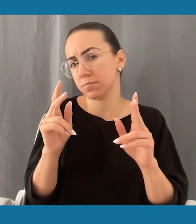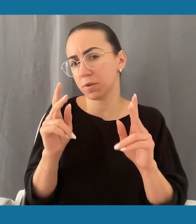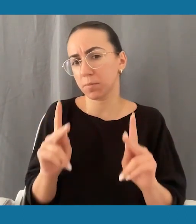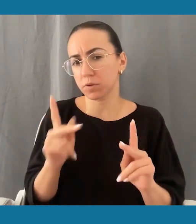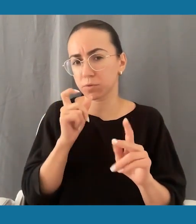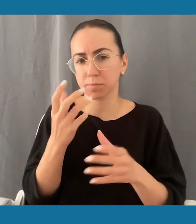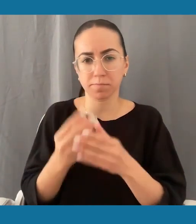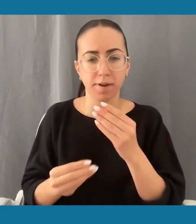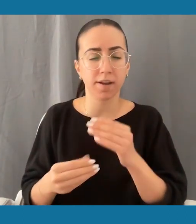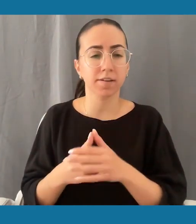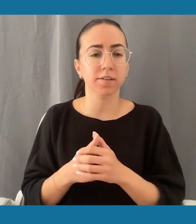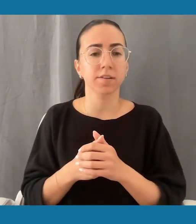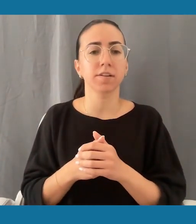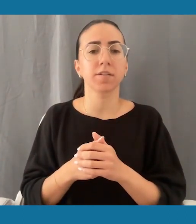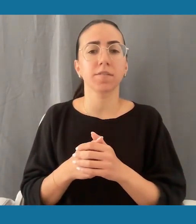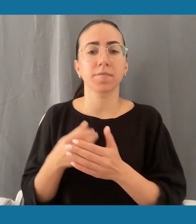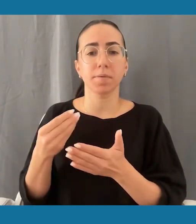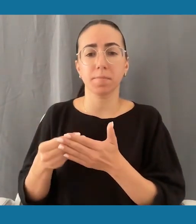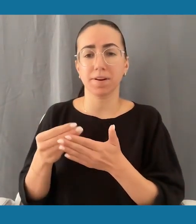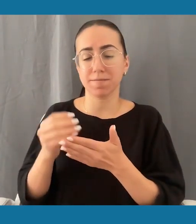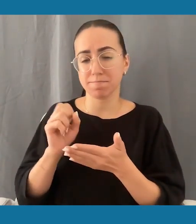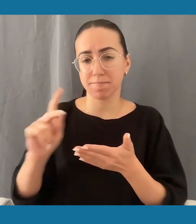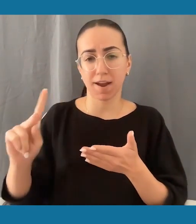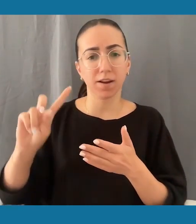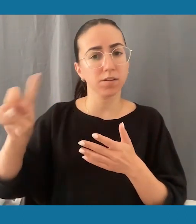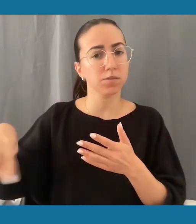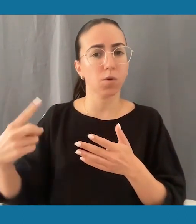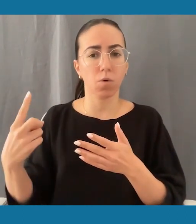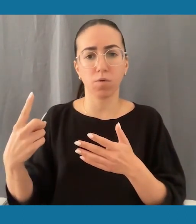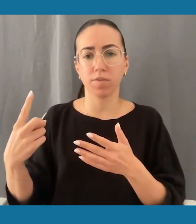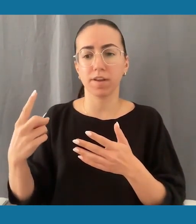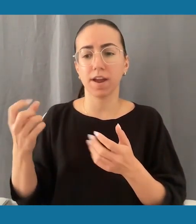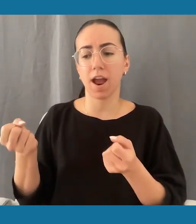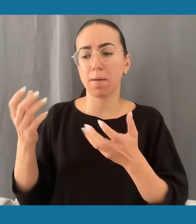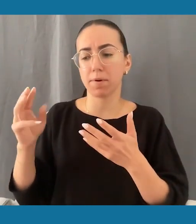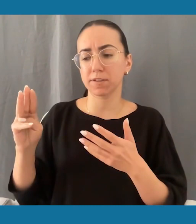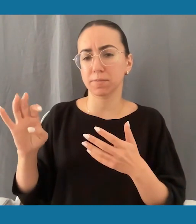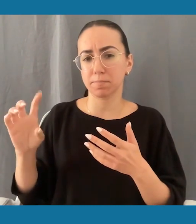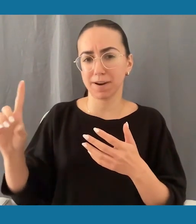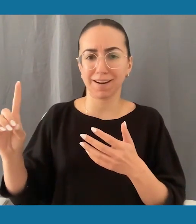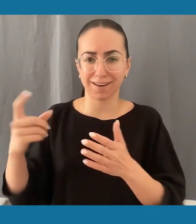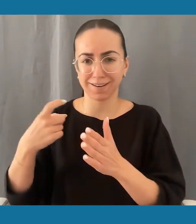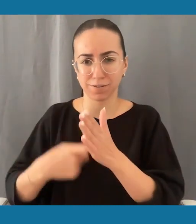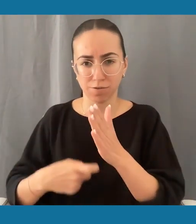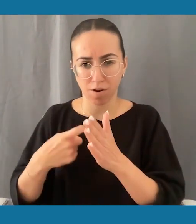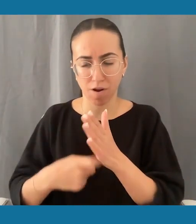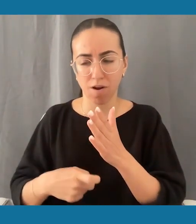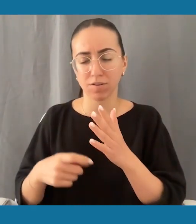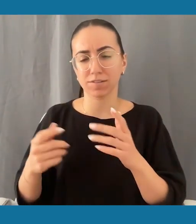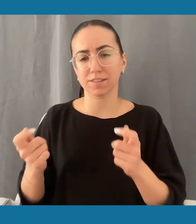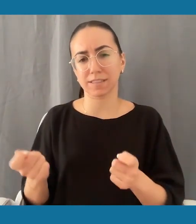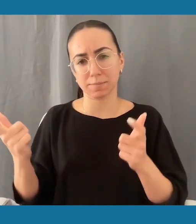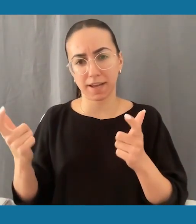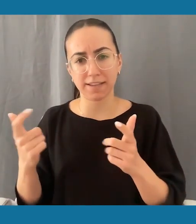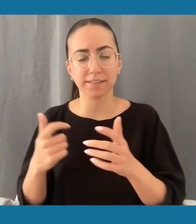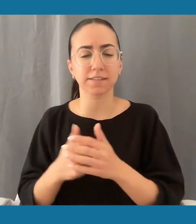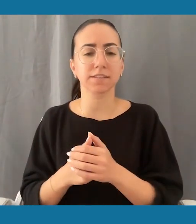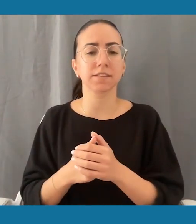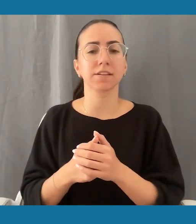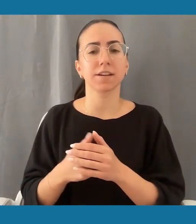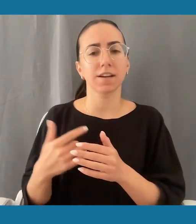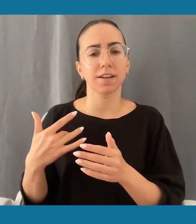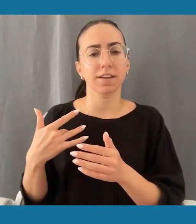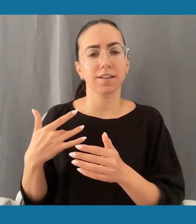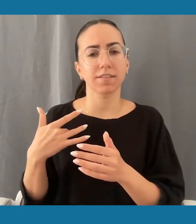The reimbursement amount is based on only the actual Medicaid expenditures, and Medicaid usually pays less than prevailing